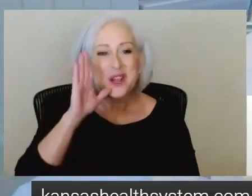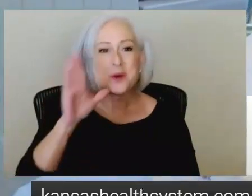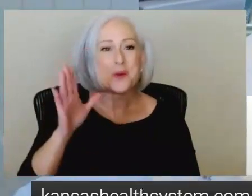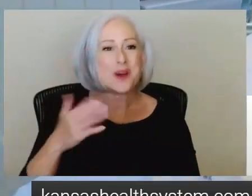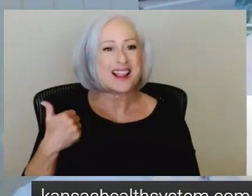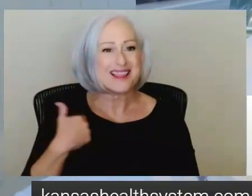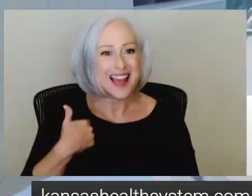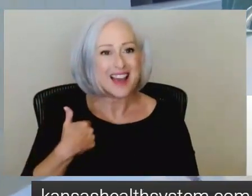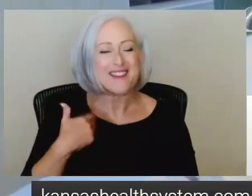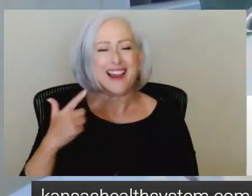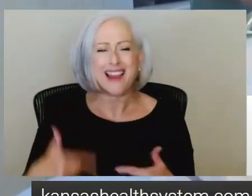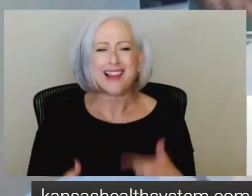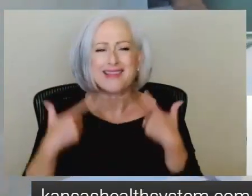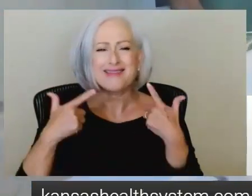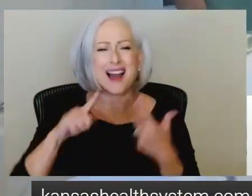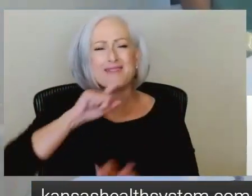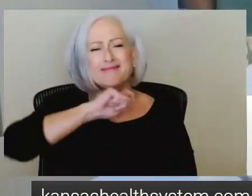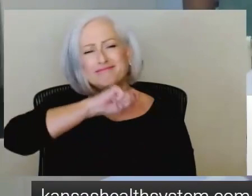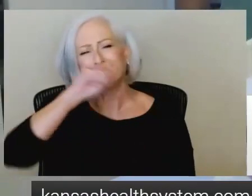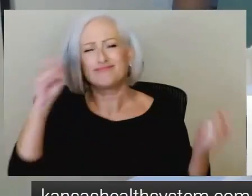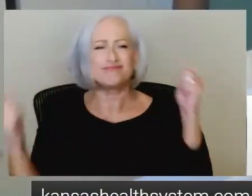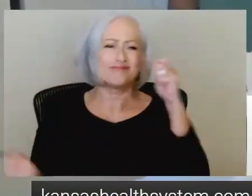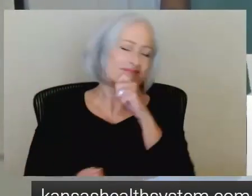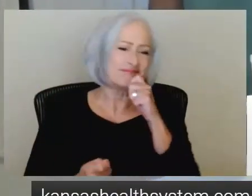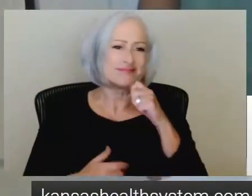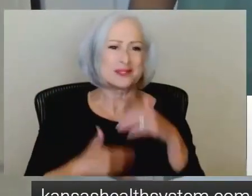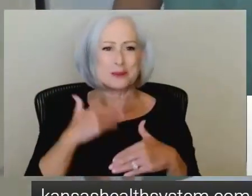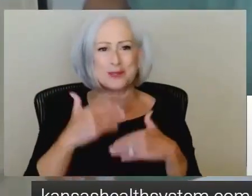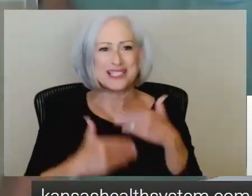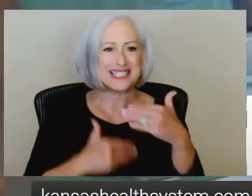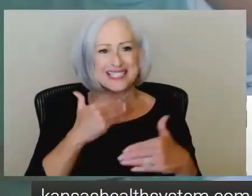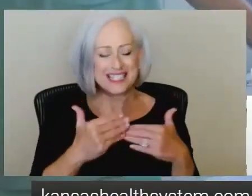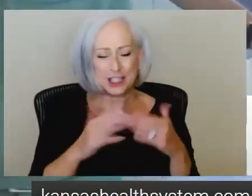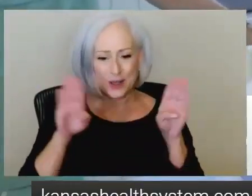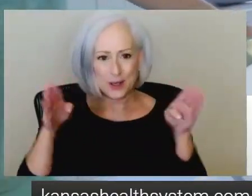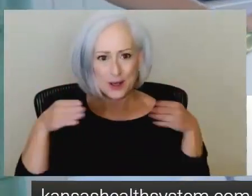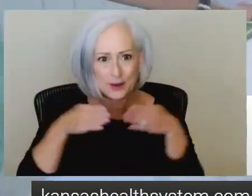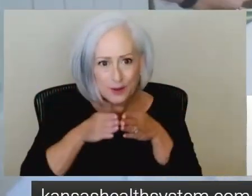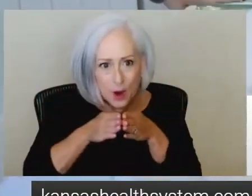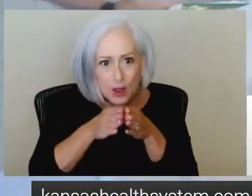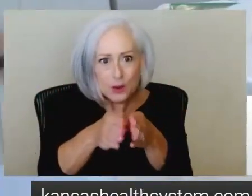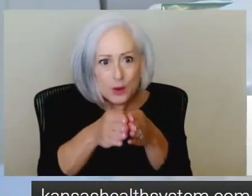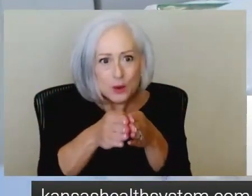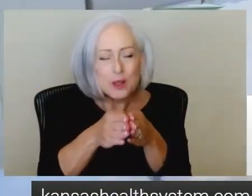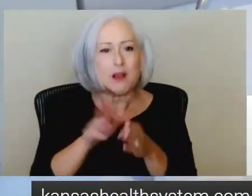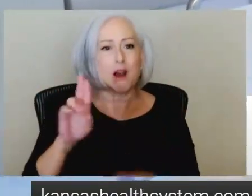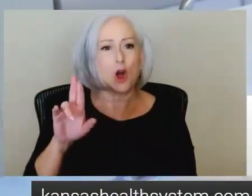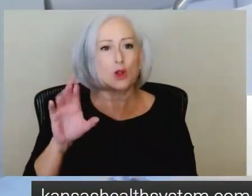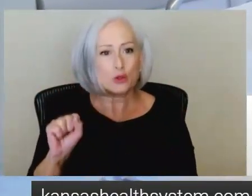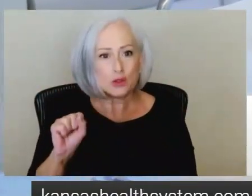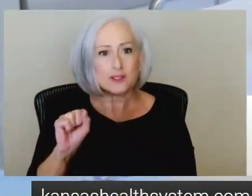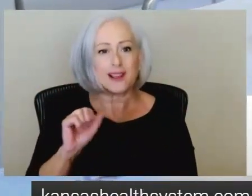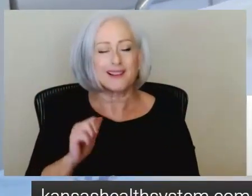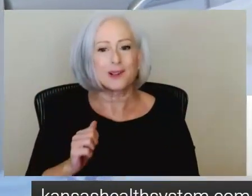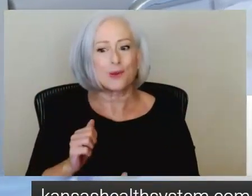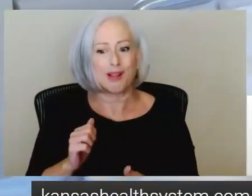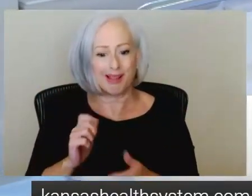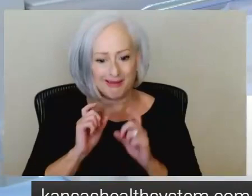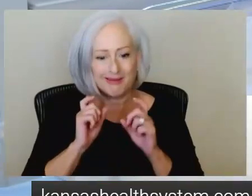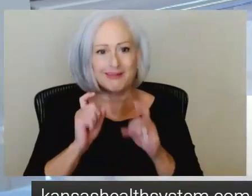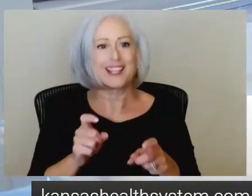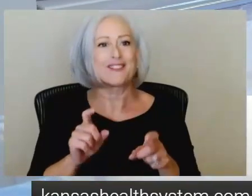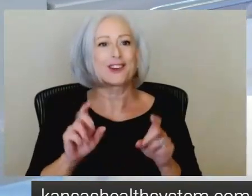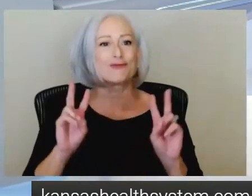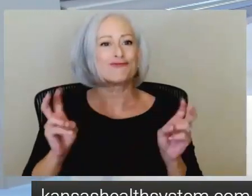a life-changing procedure, focused ultrasound that will give her life back in a sense.